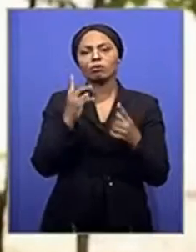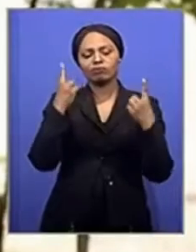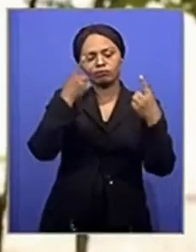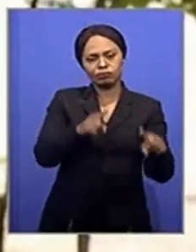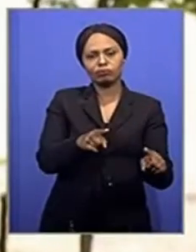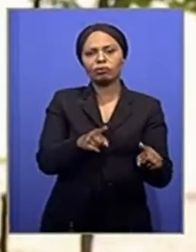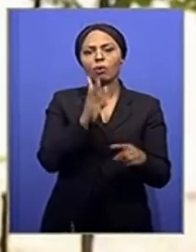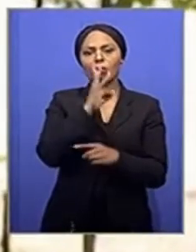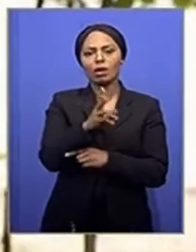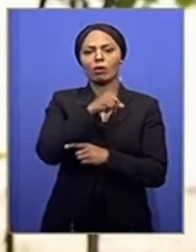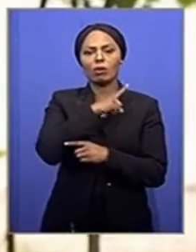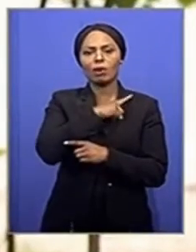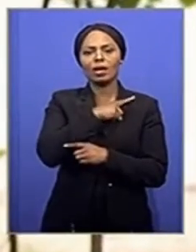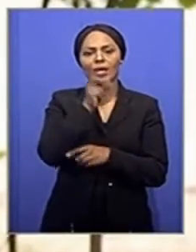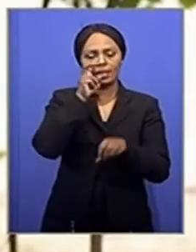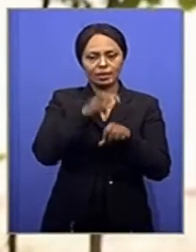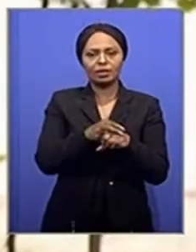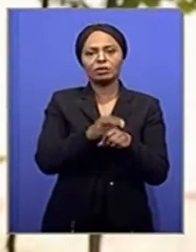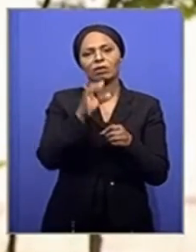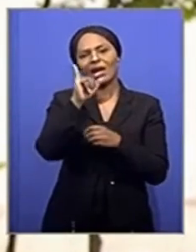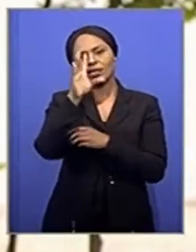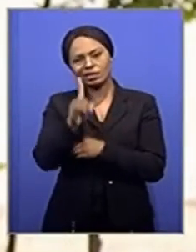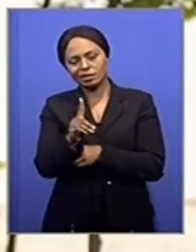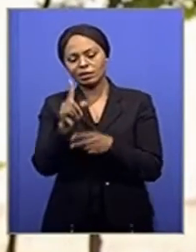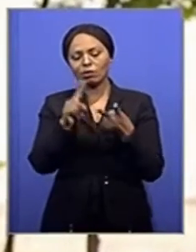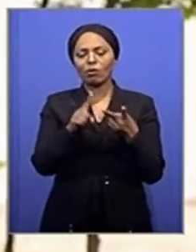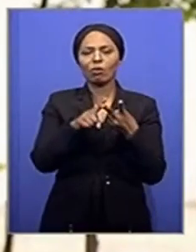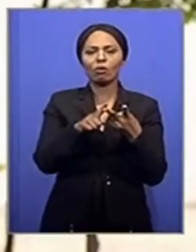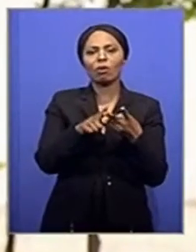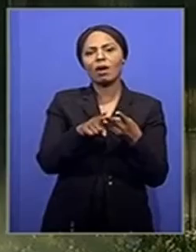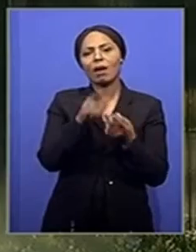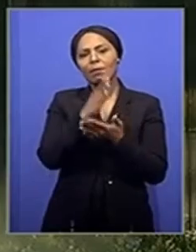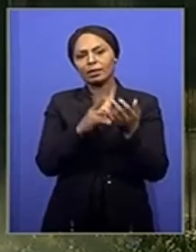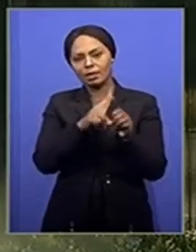dipukwana tša bona tša boitsebišo go ba ditifkarata tša nakwana gore ba kgone go ingwadiša.